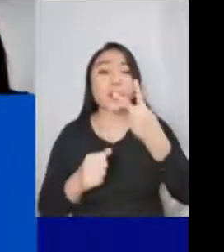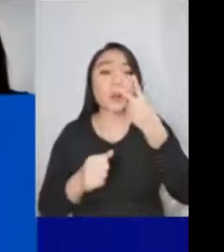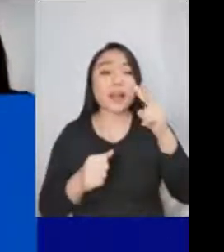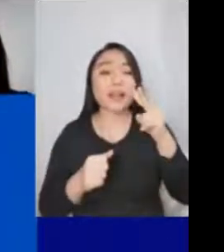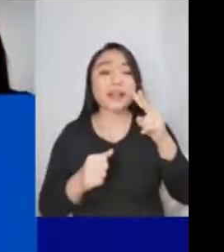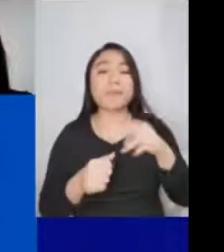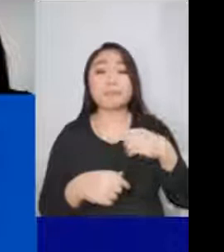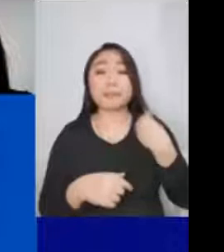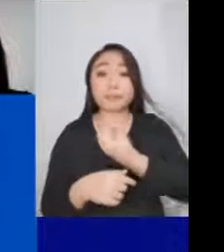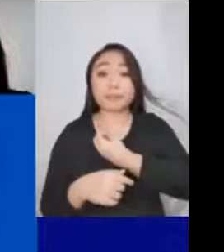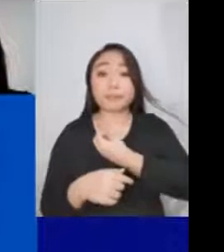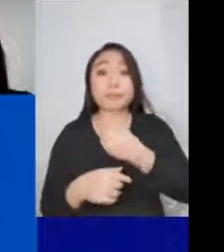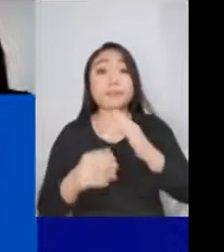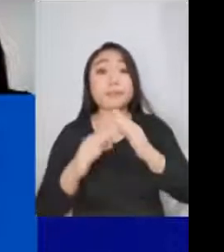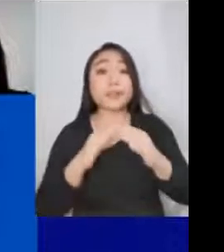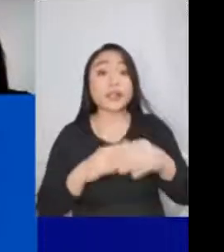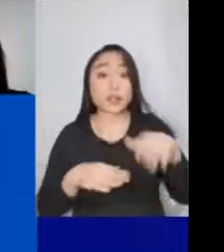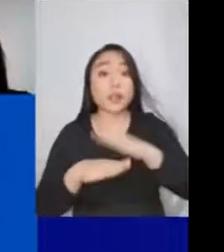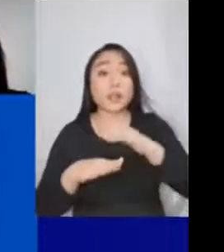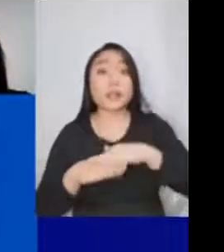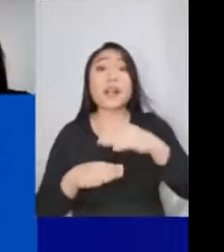you can chat us at